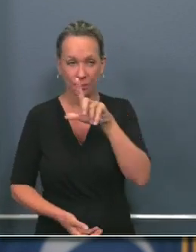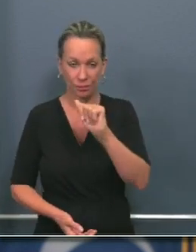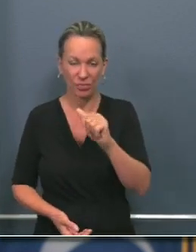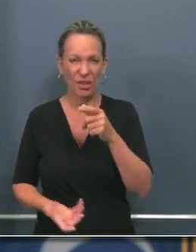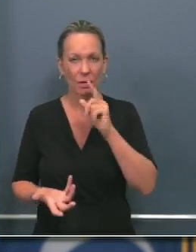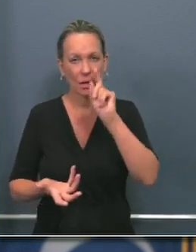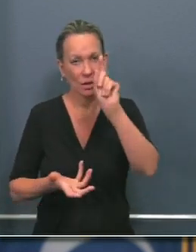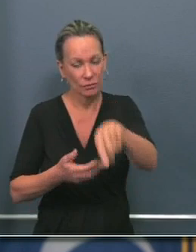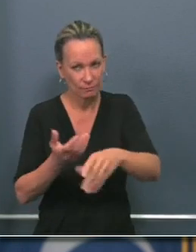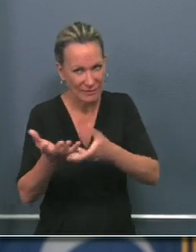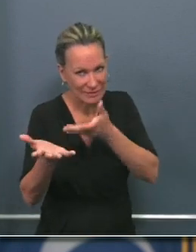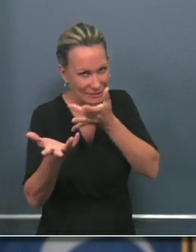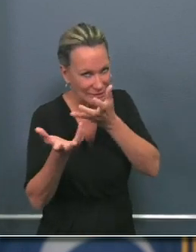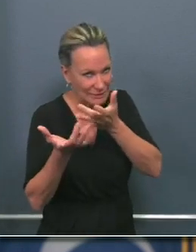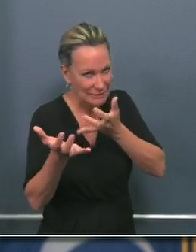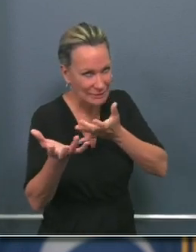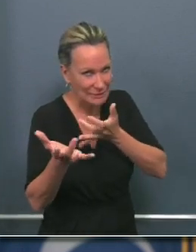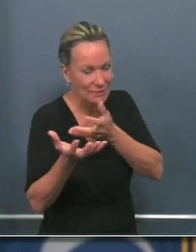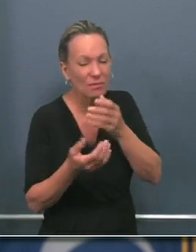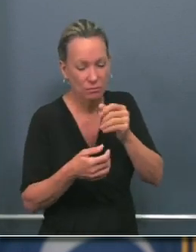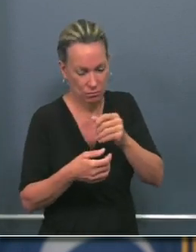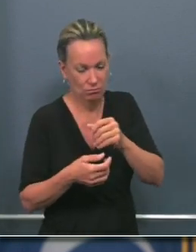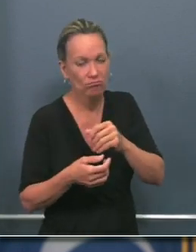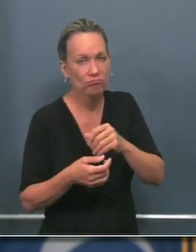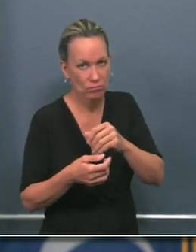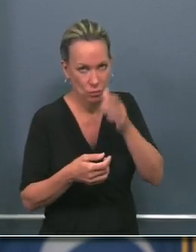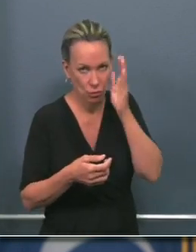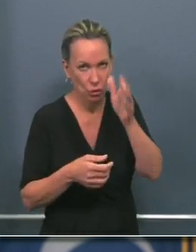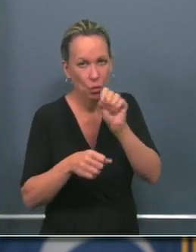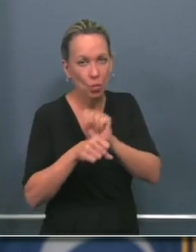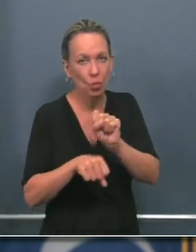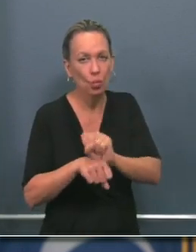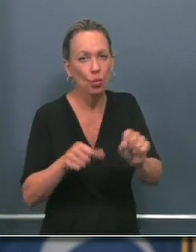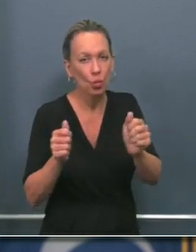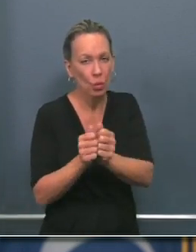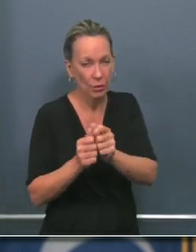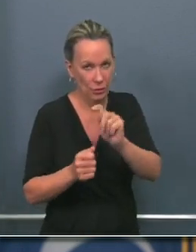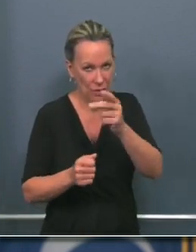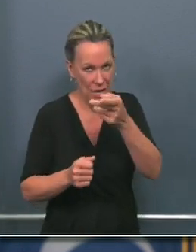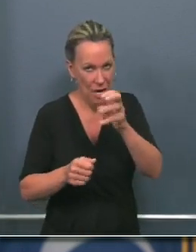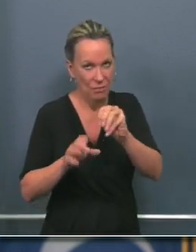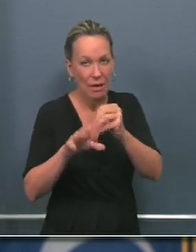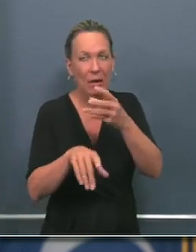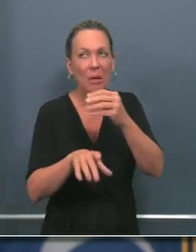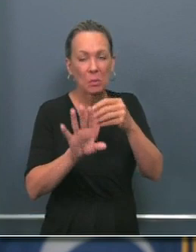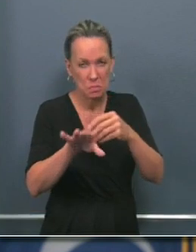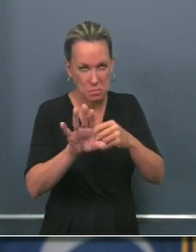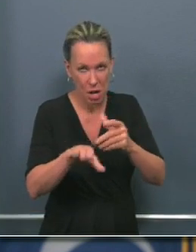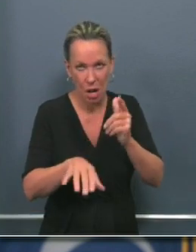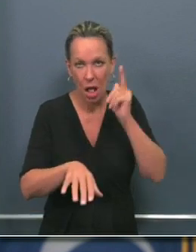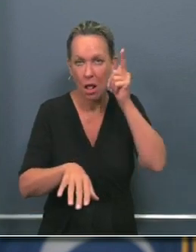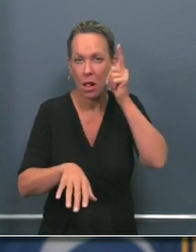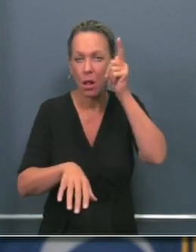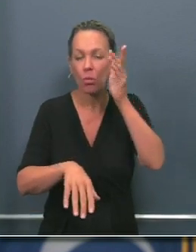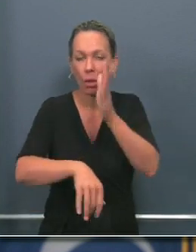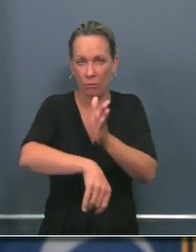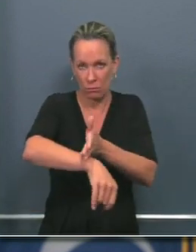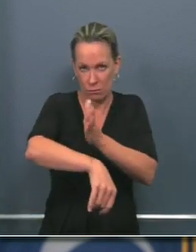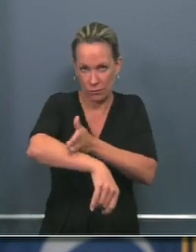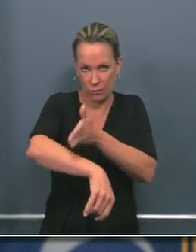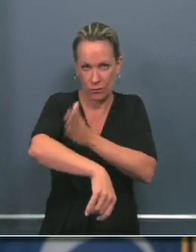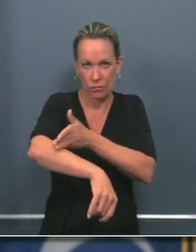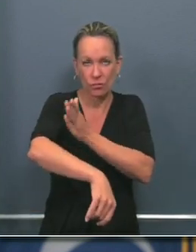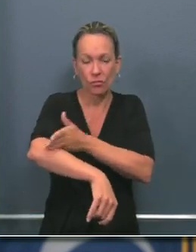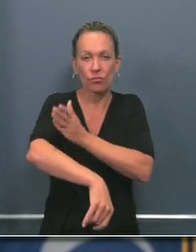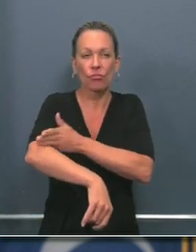specifically about areas that they would recommend. Again, their health director talking to our health director, and obviously you